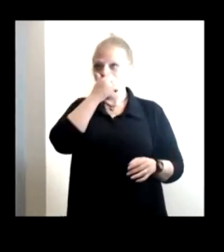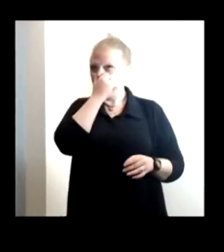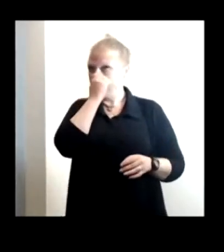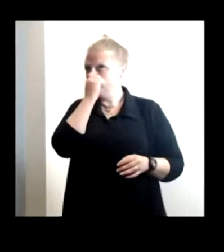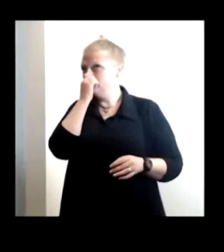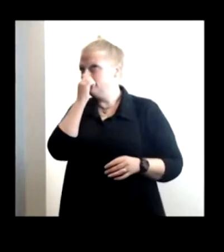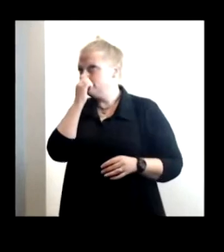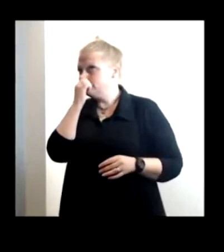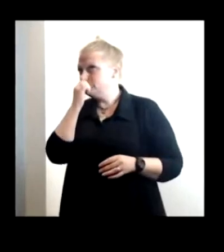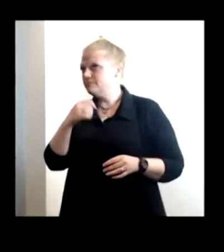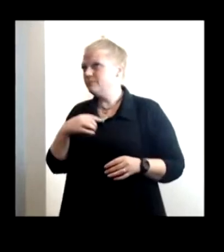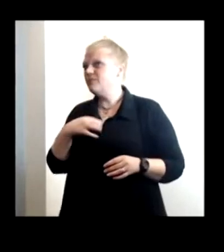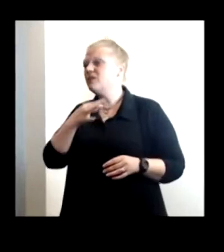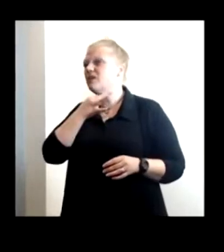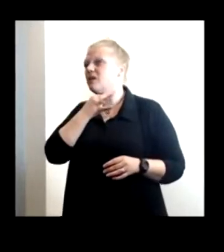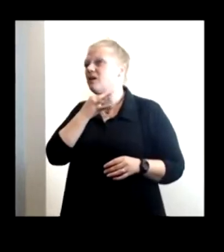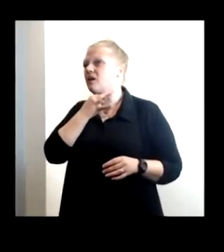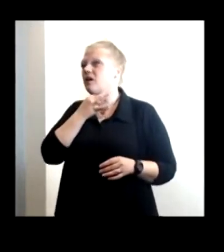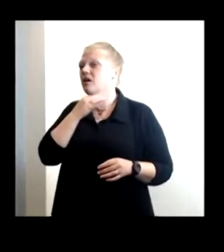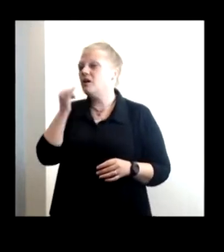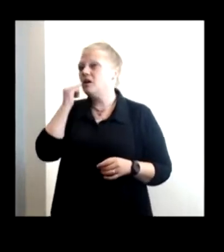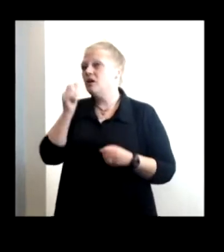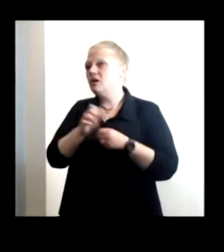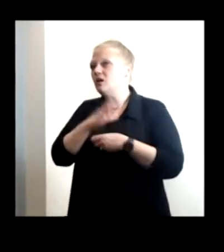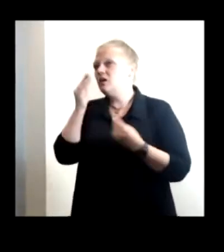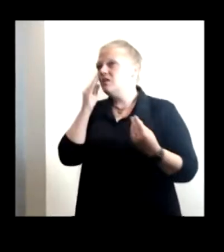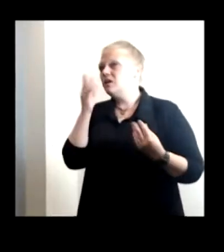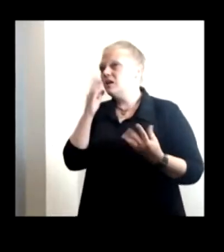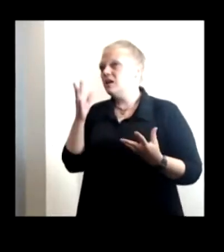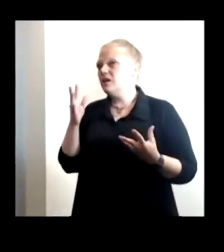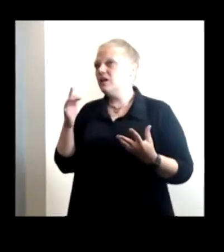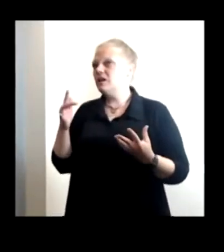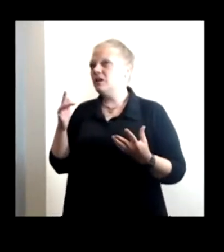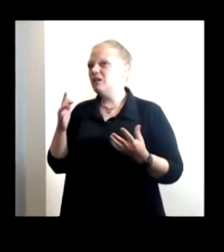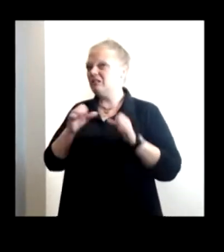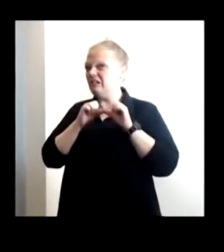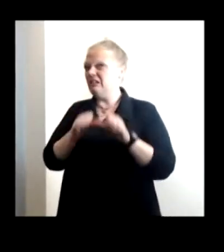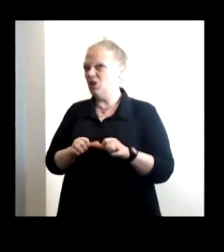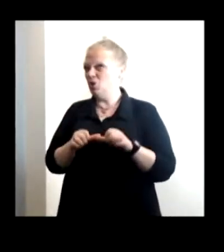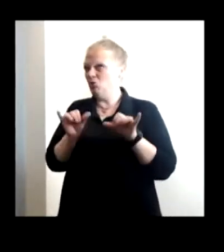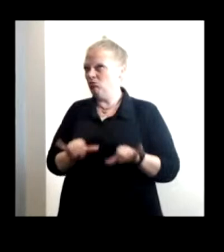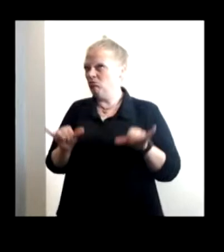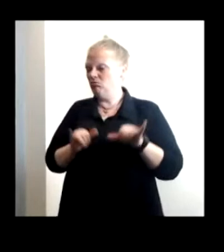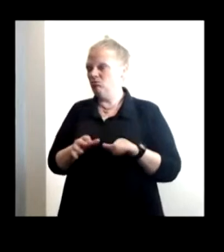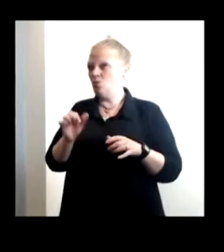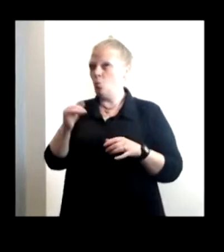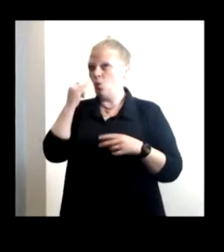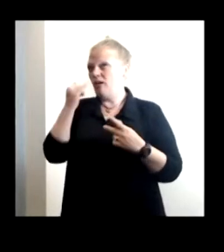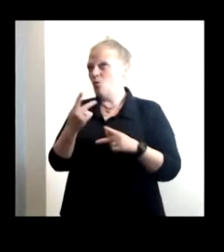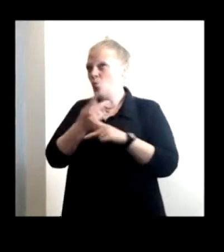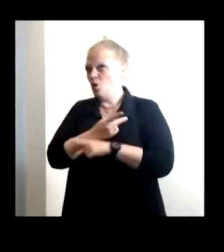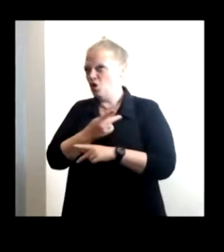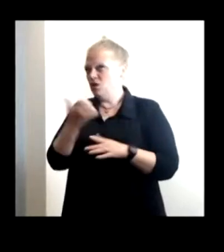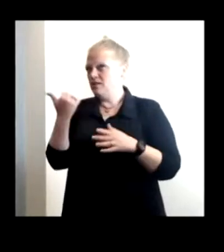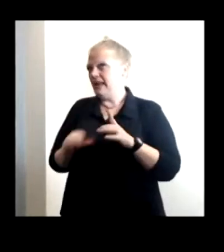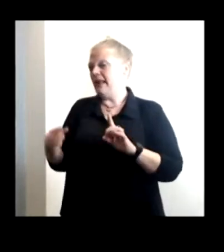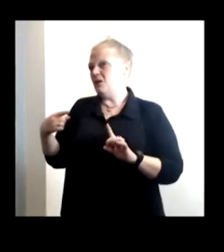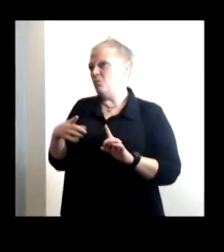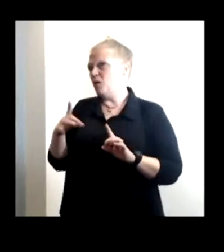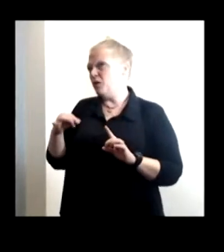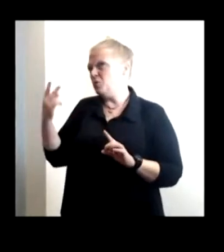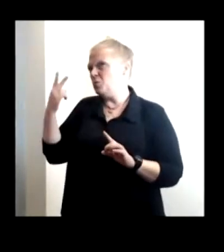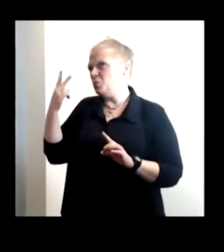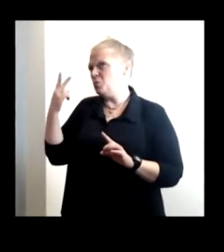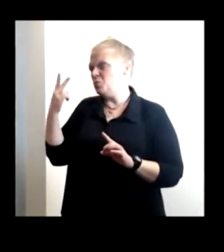you. I'm curious if, COVID data continues to trend in the way it is, or if it gets worse. At any point, do you see